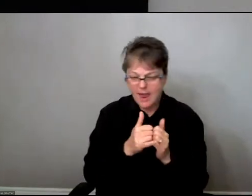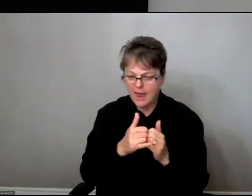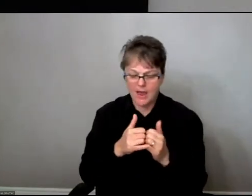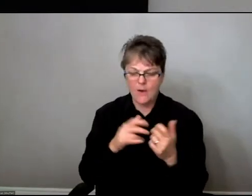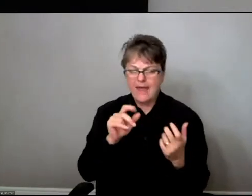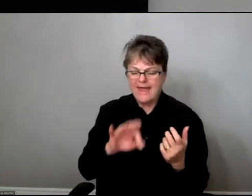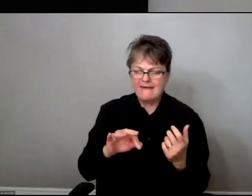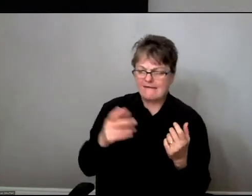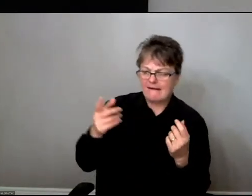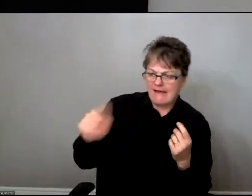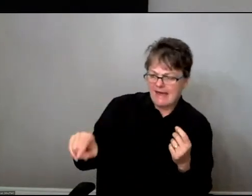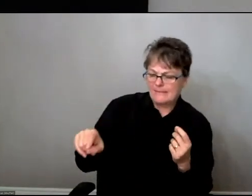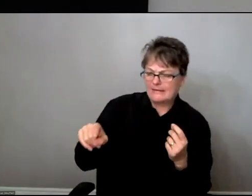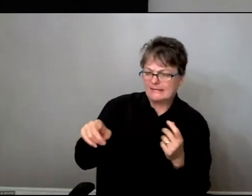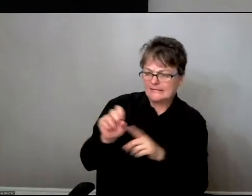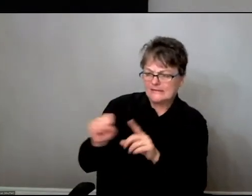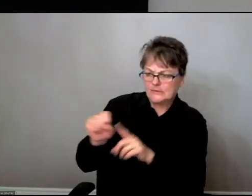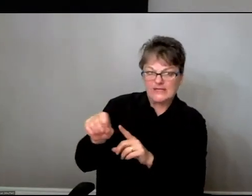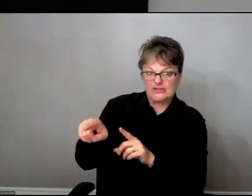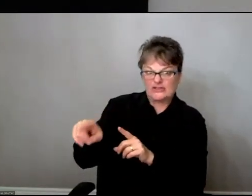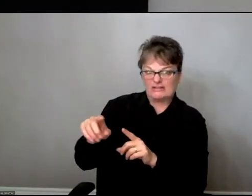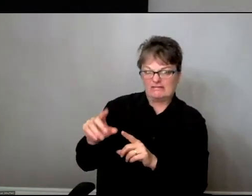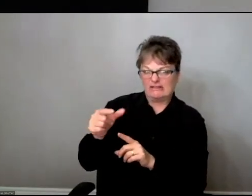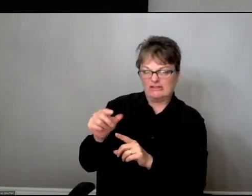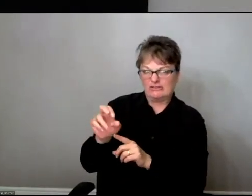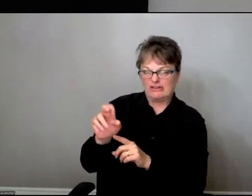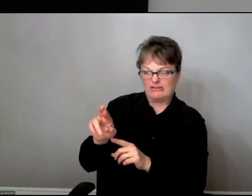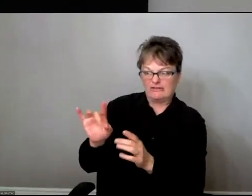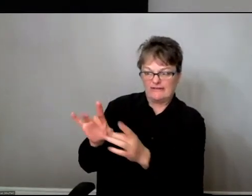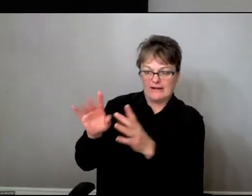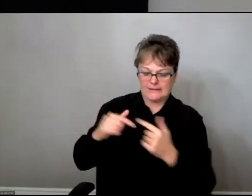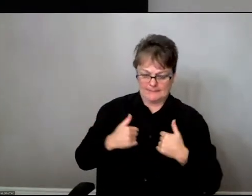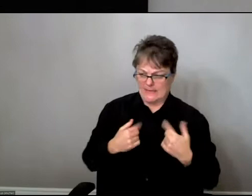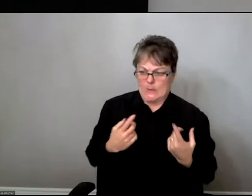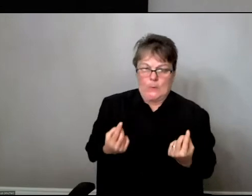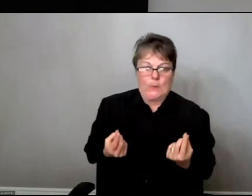may be occurring. This is great news.